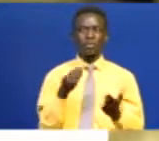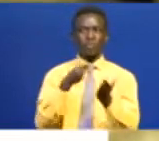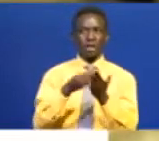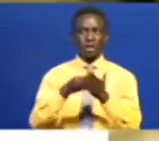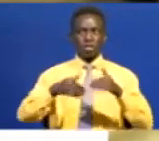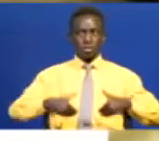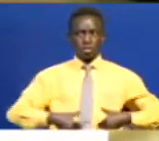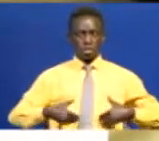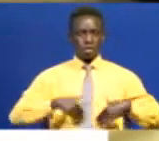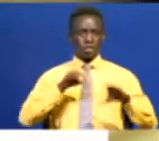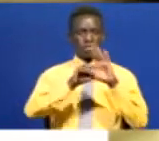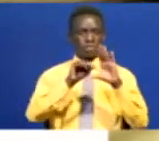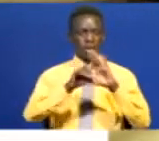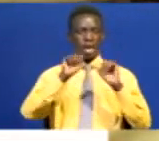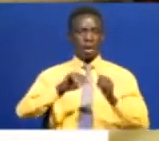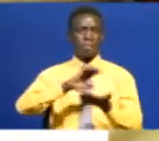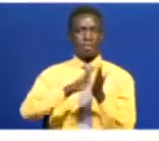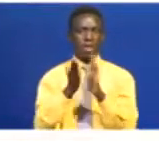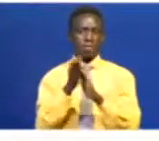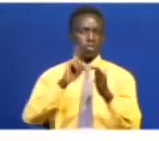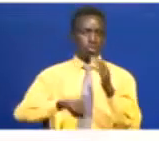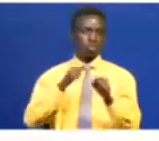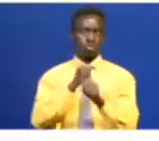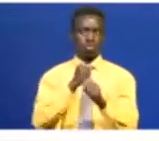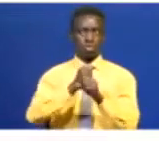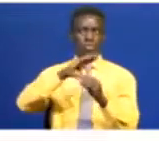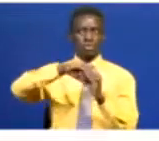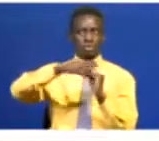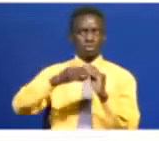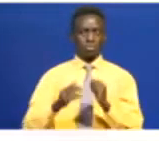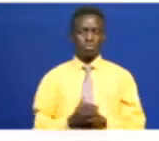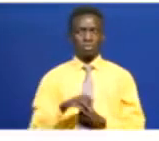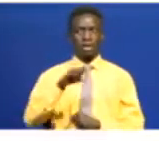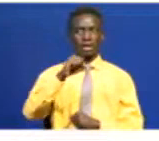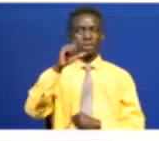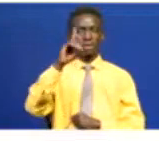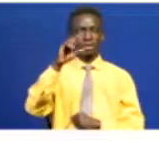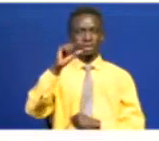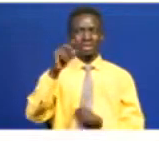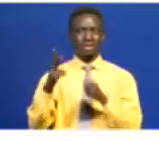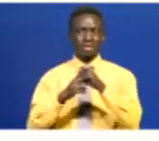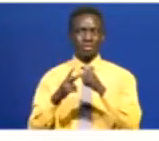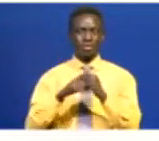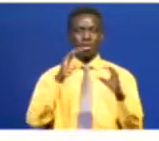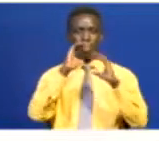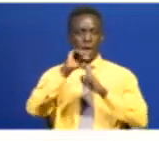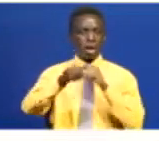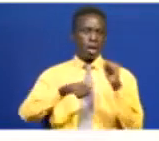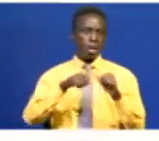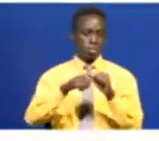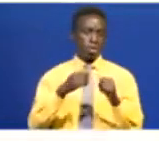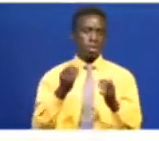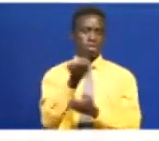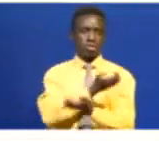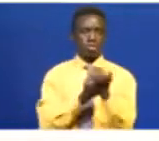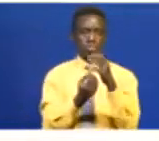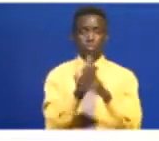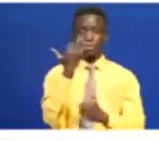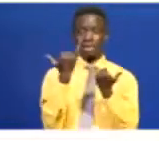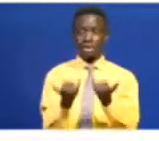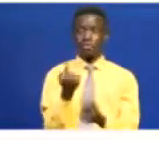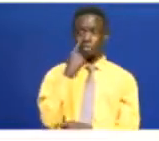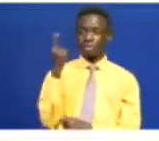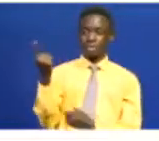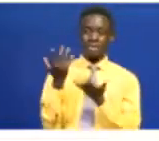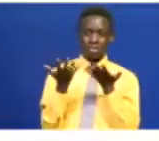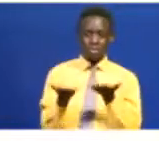boost to economic growth and job creation. SDG 7 speaks to decent work and economic growth. And it is here that